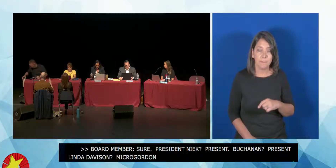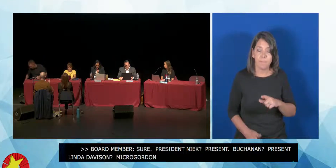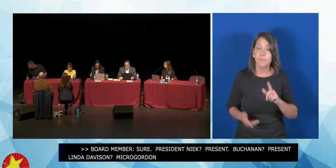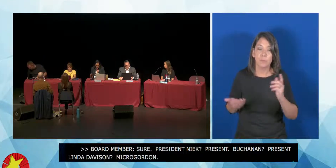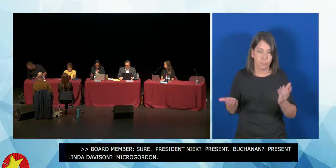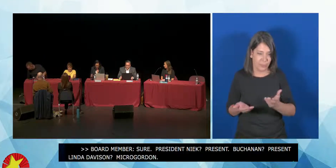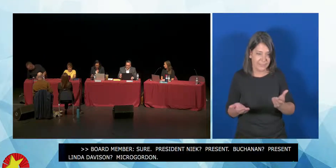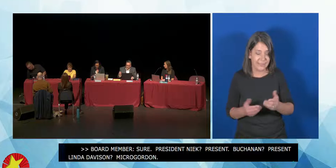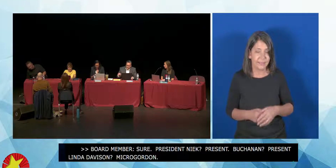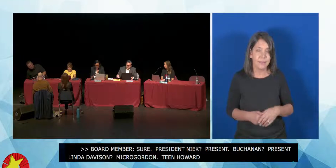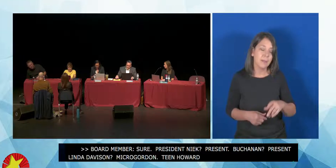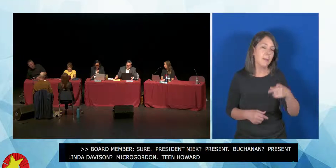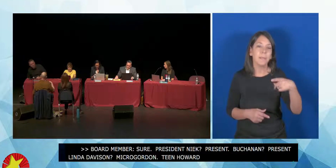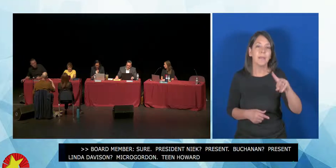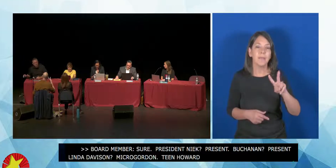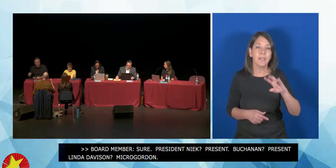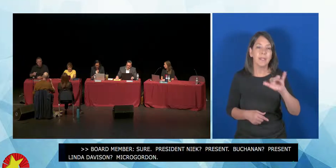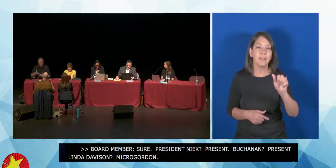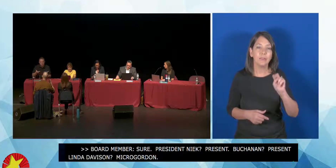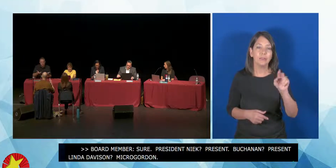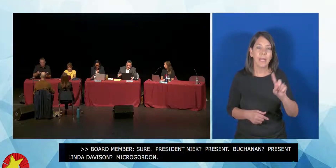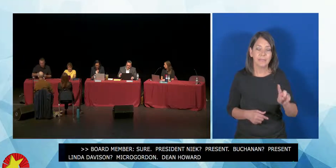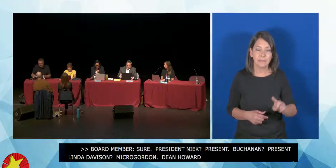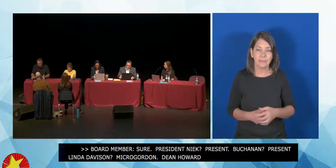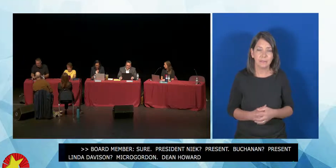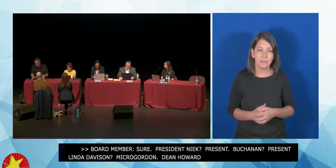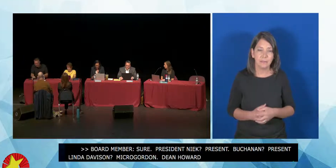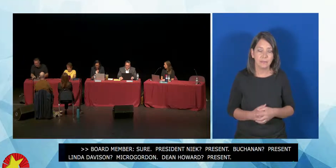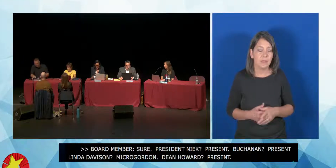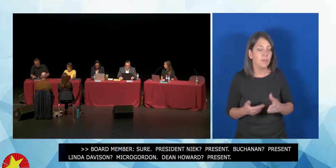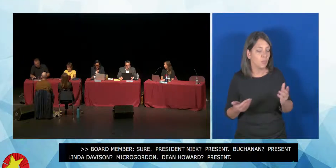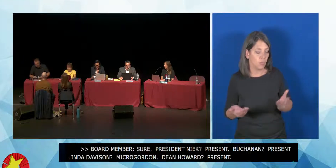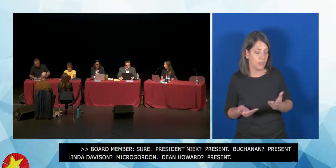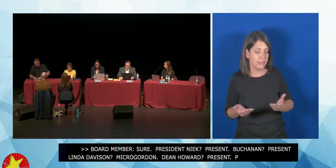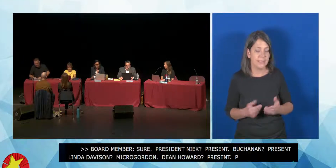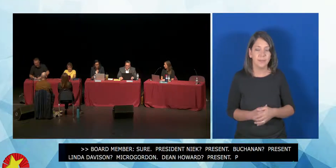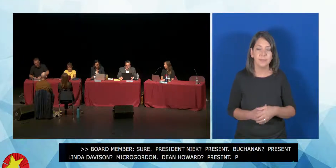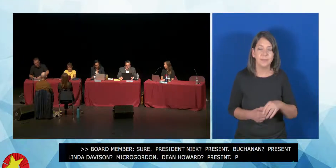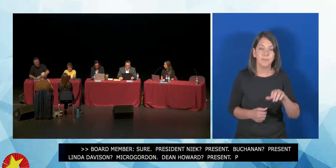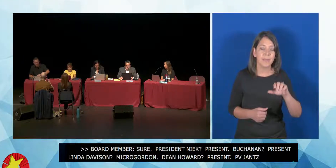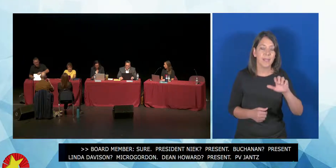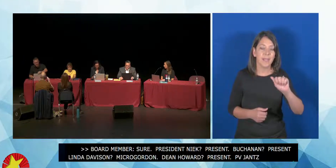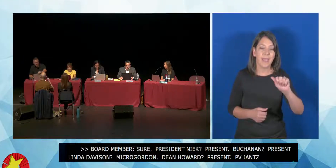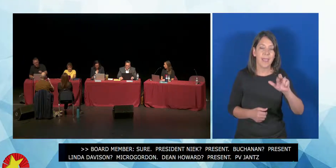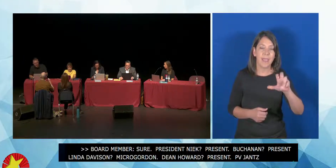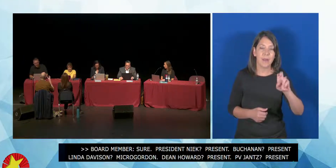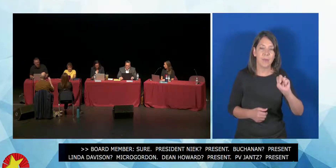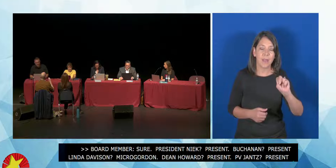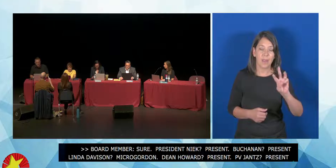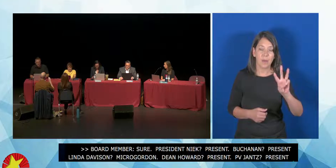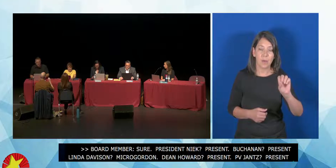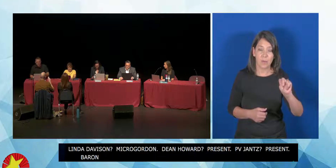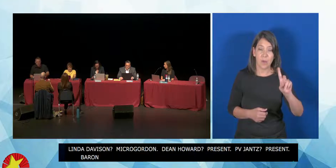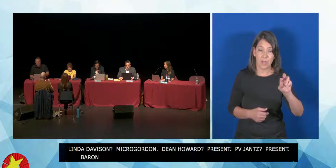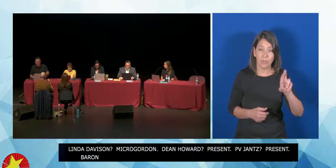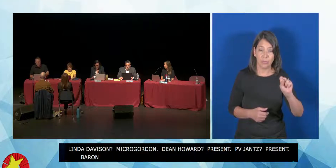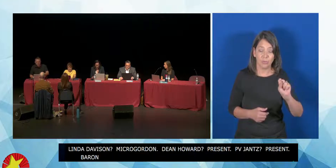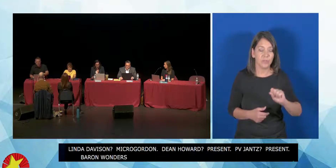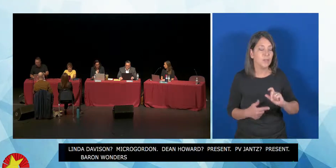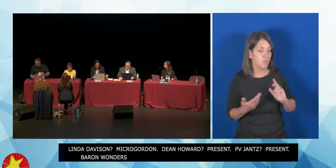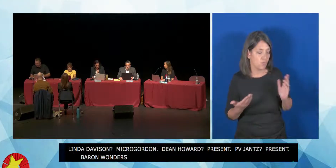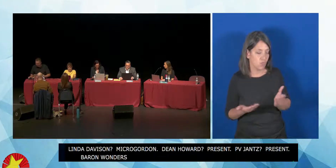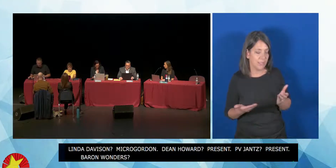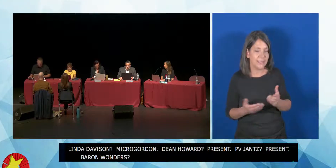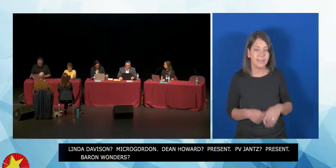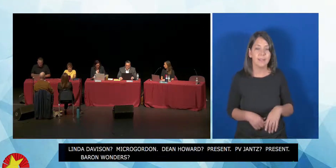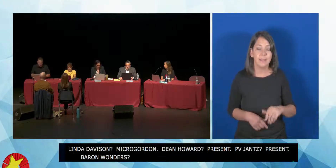Present. P.V. Jantz. Present. Aaron Wonders. Present.